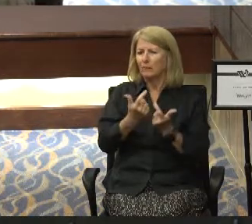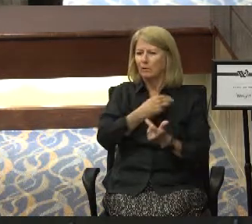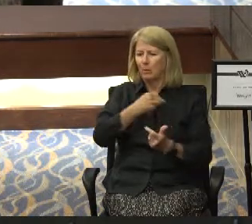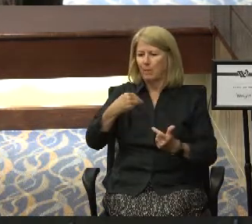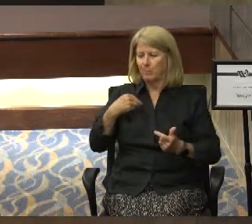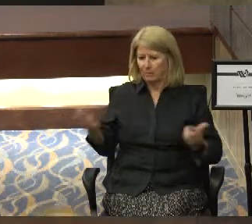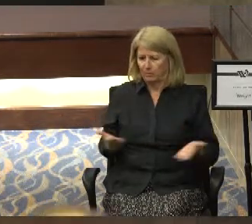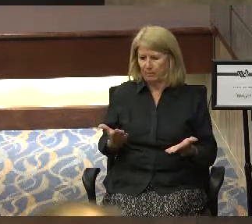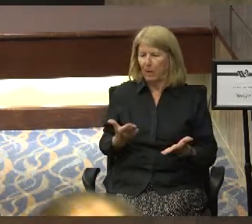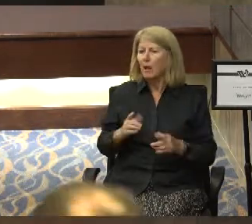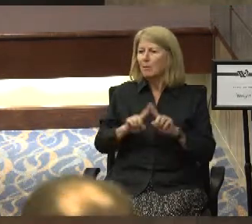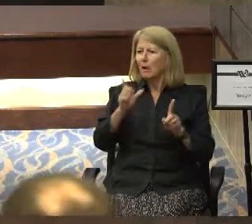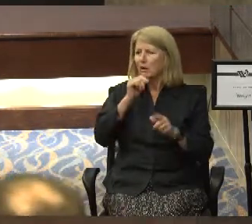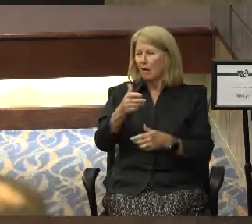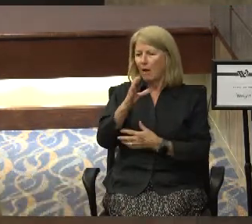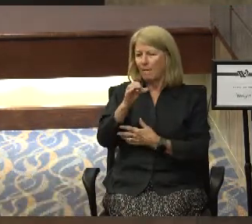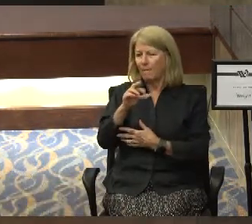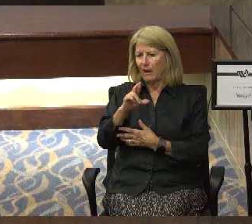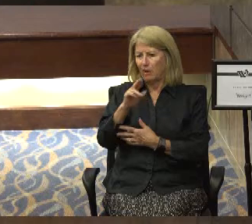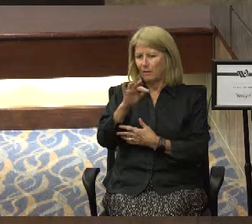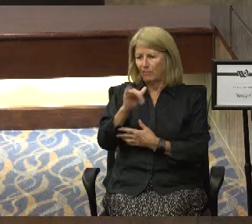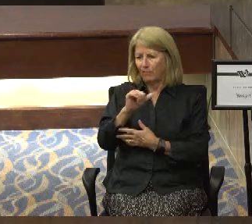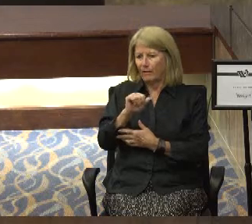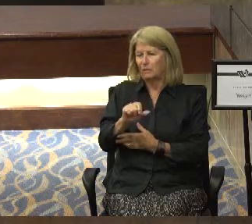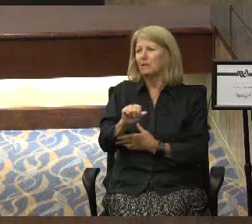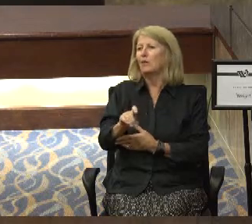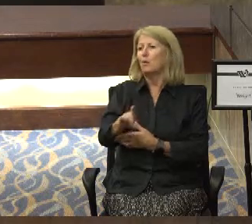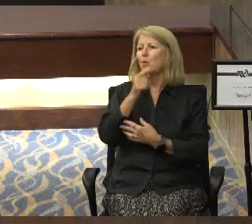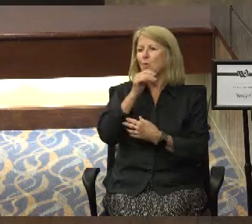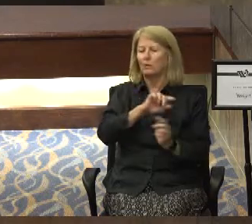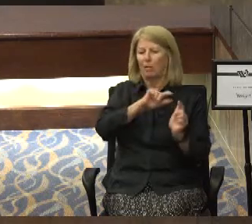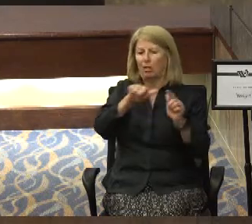Councilmember Bearfield, who is attending remotely. Hello, Councilmember Bearfield.